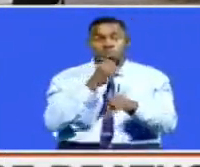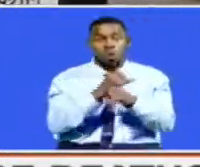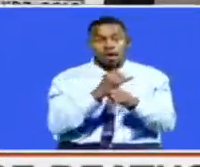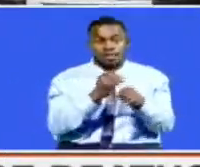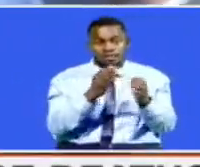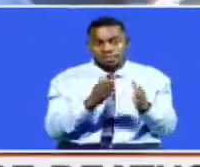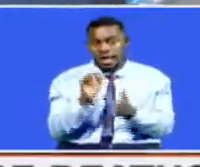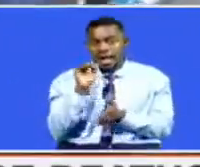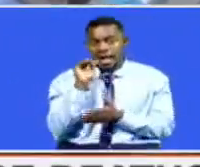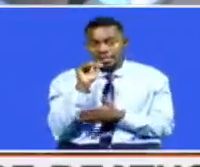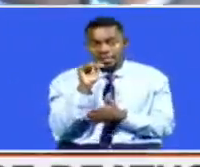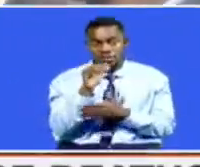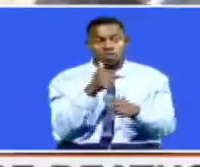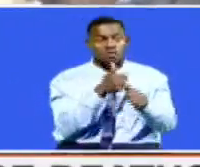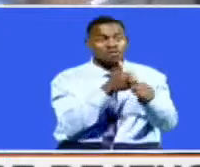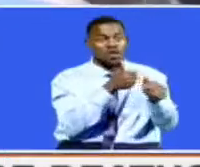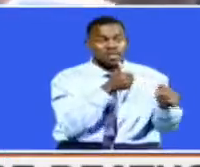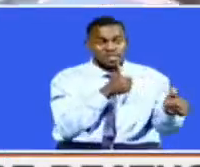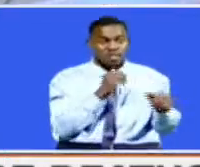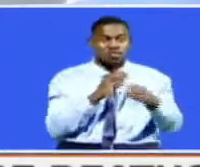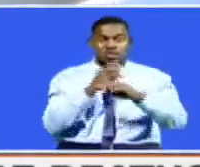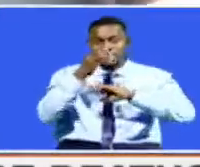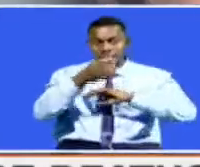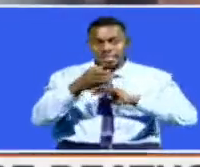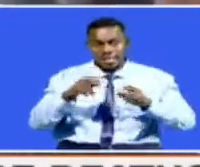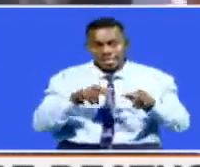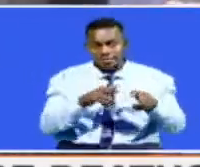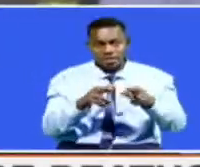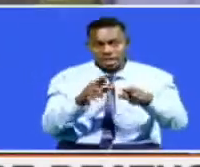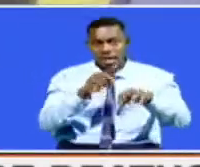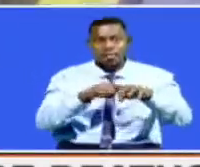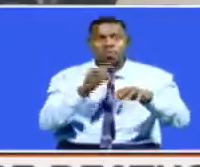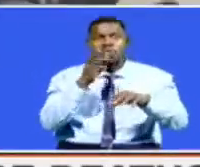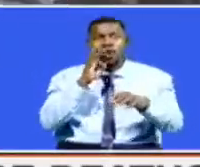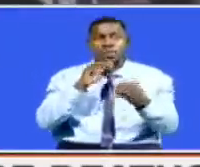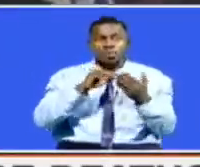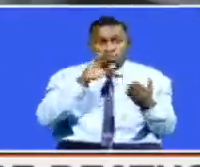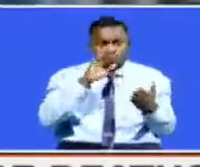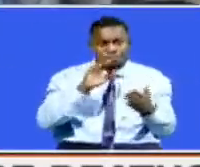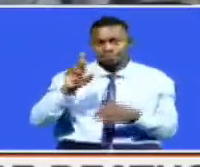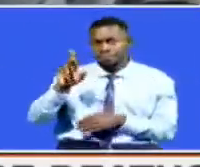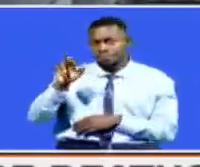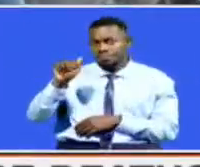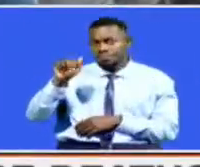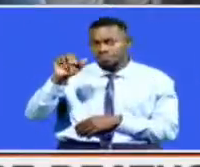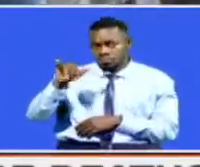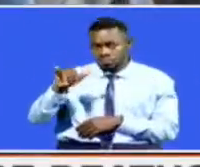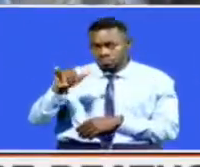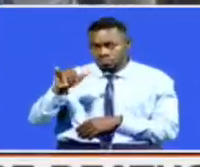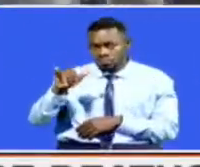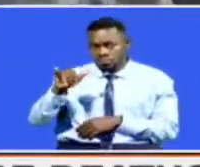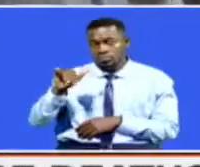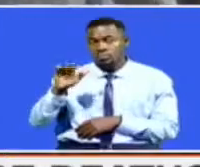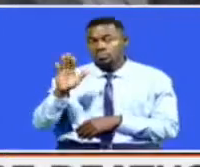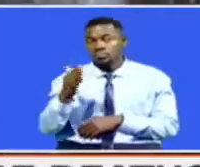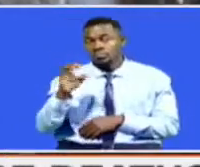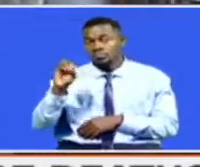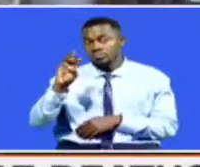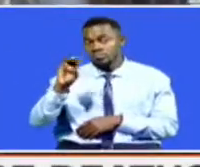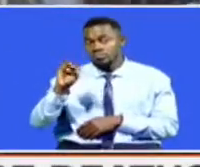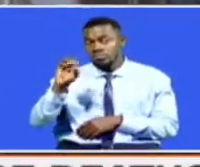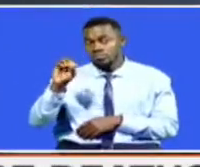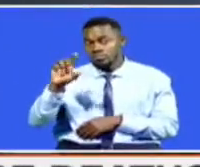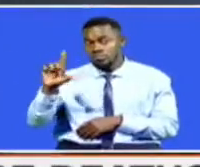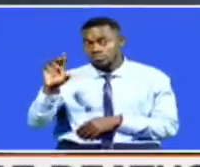water rises. However, Interior PS Raymond Omolo has urged Kenyans to move to safer grounds